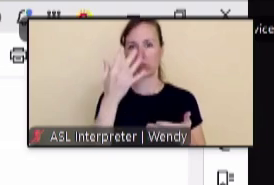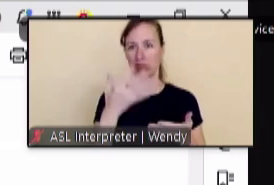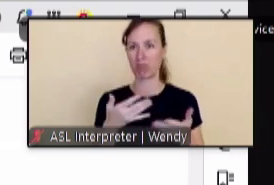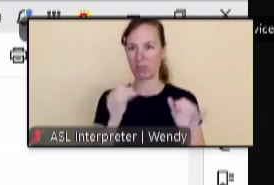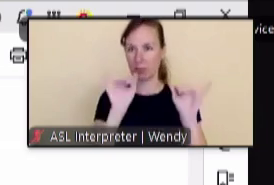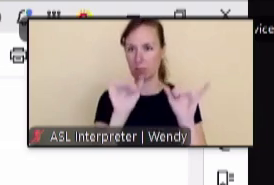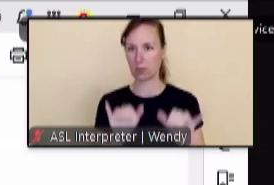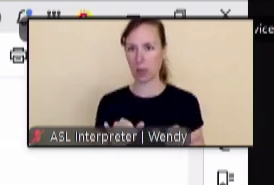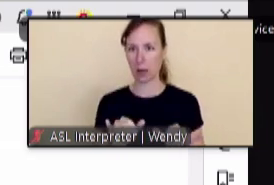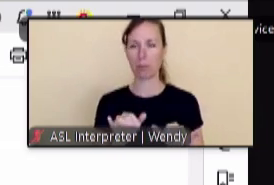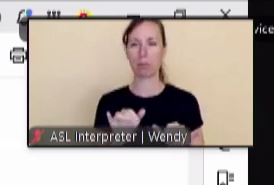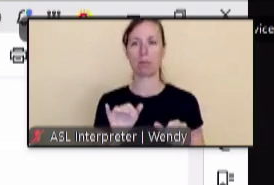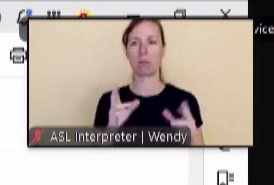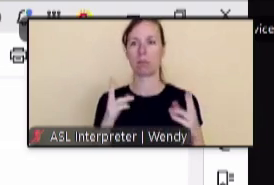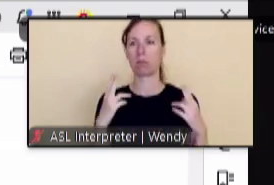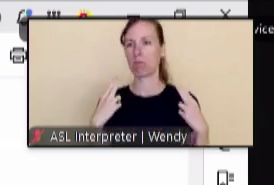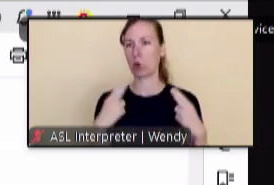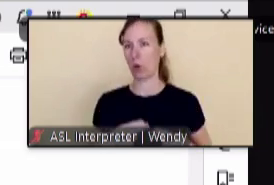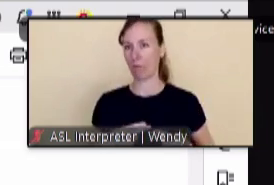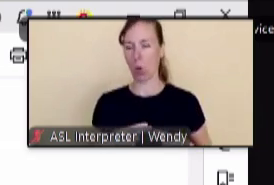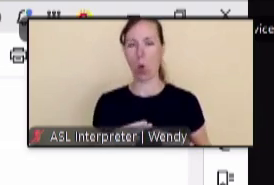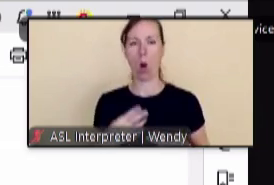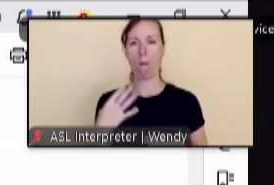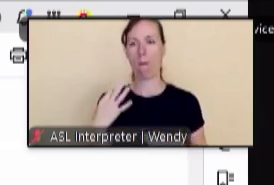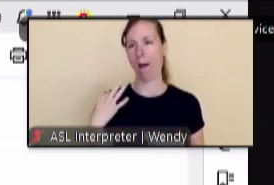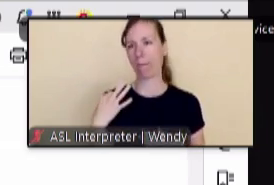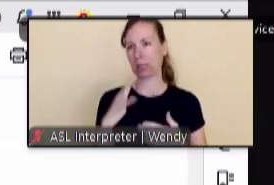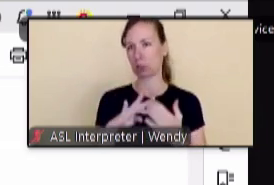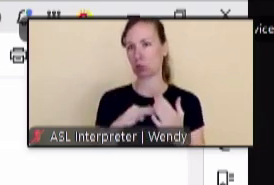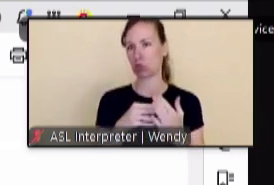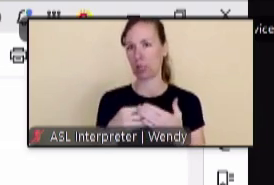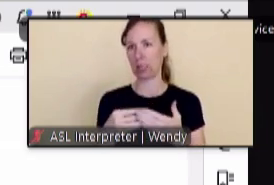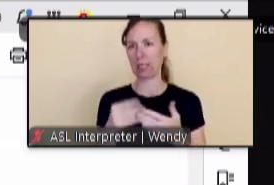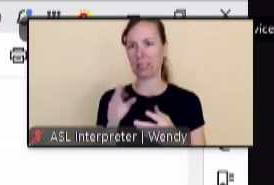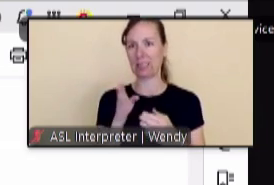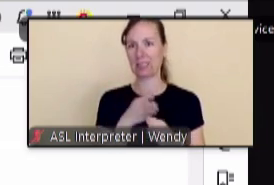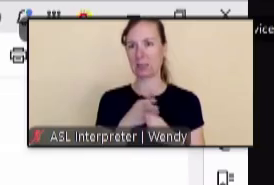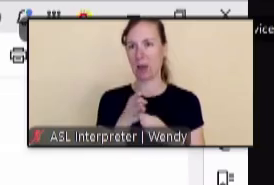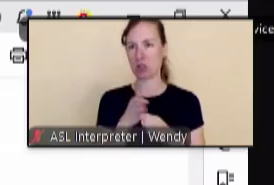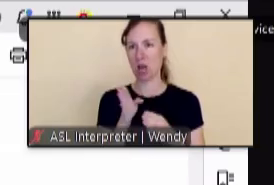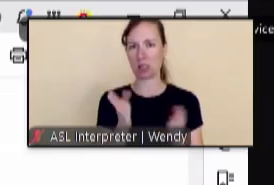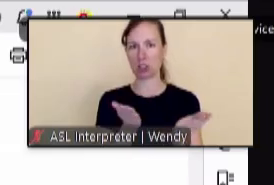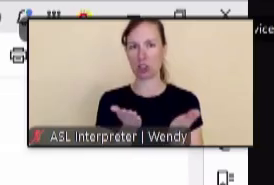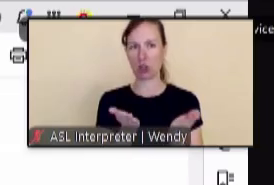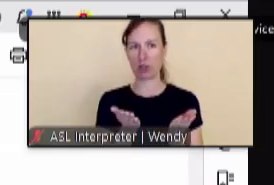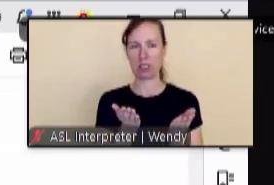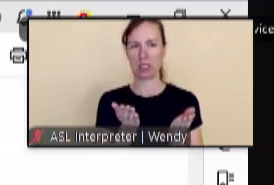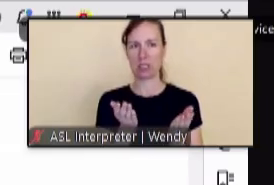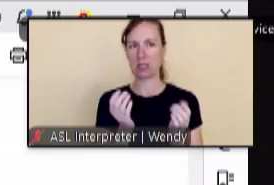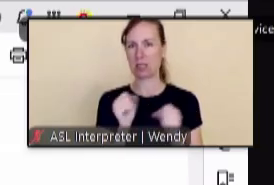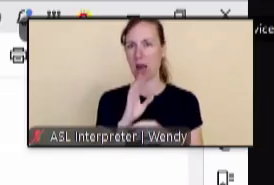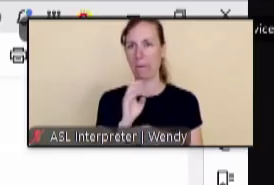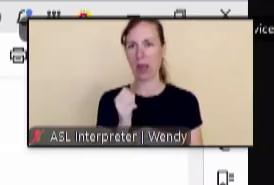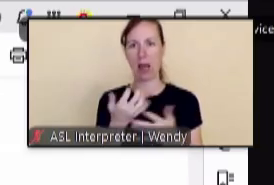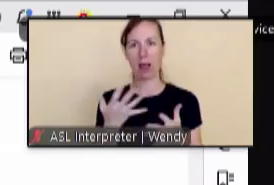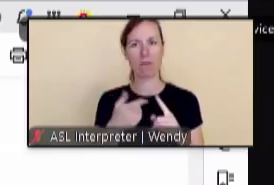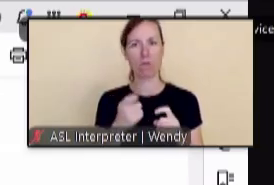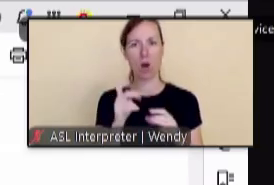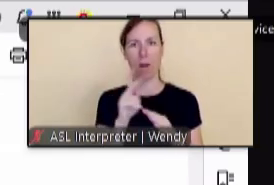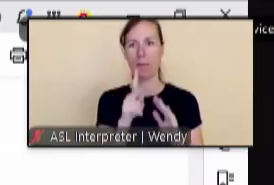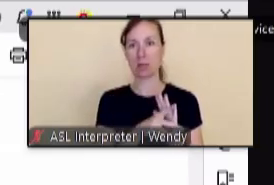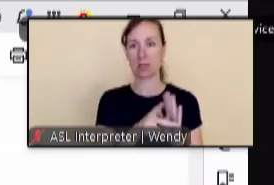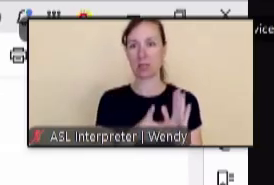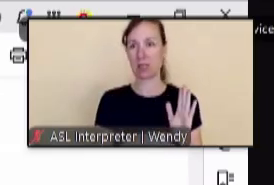same, uniform applicant screening, specialized services can be anything from our policy and development